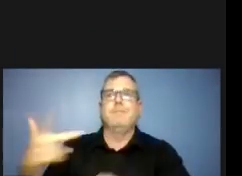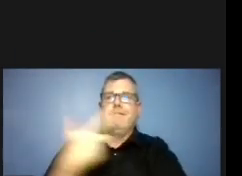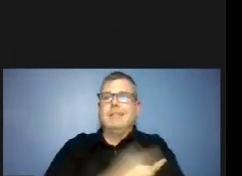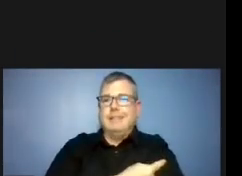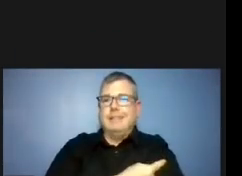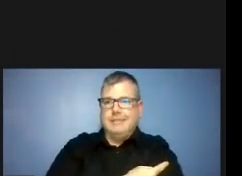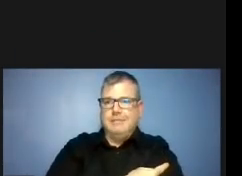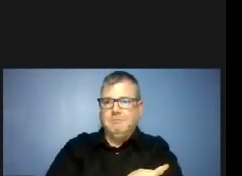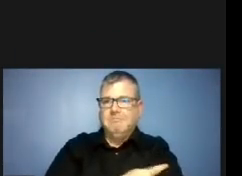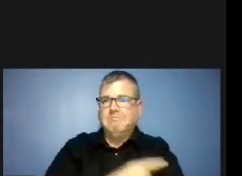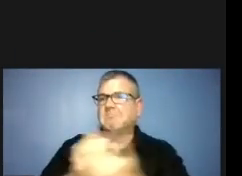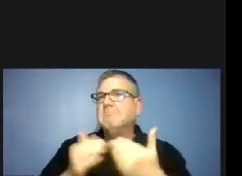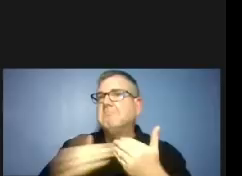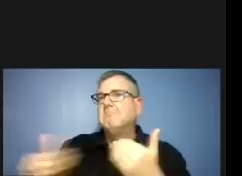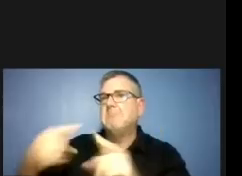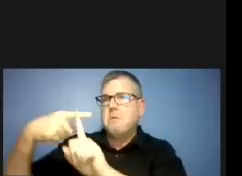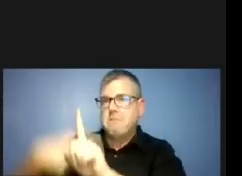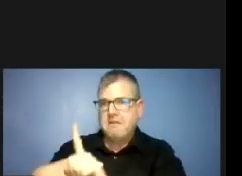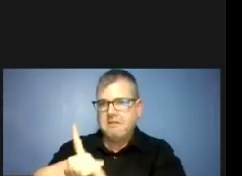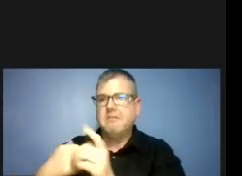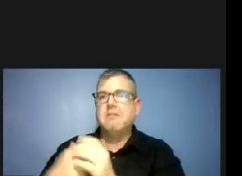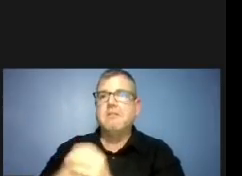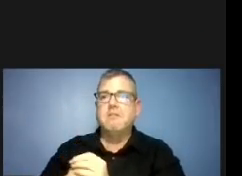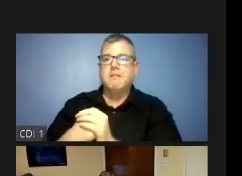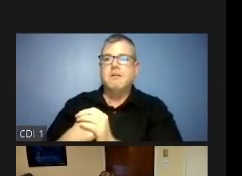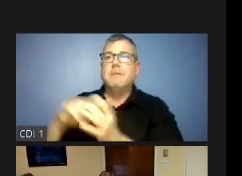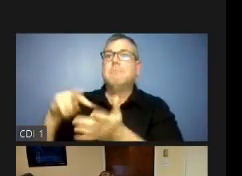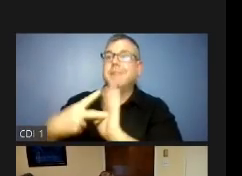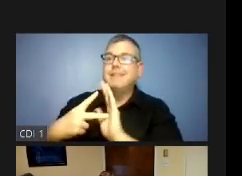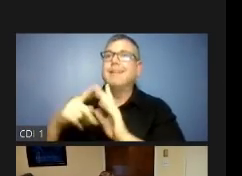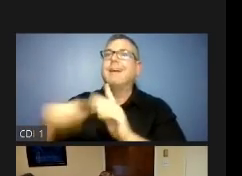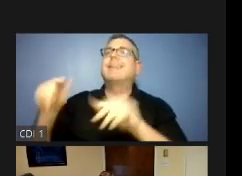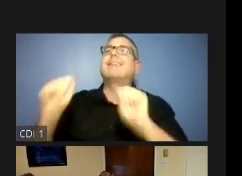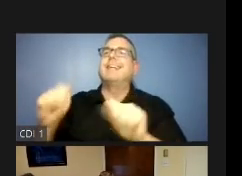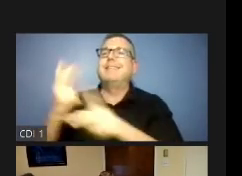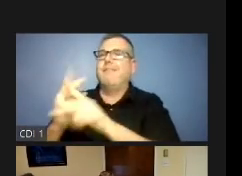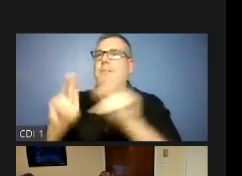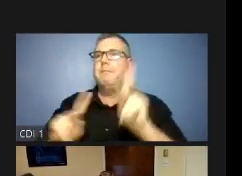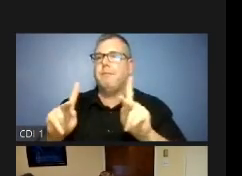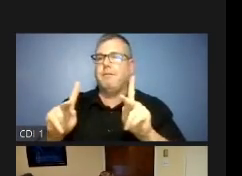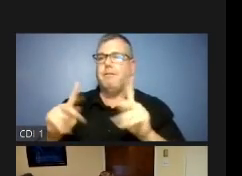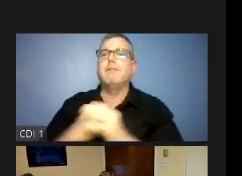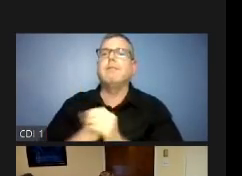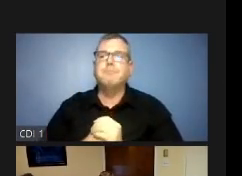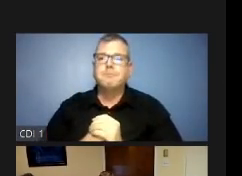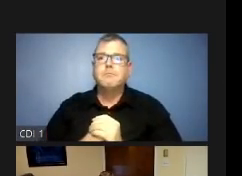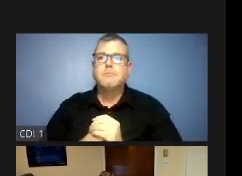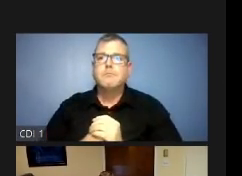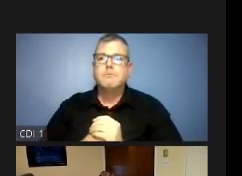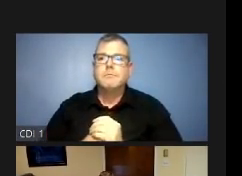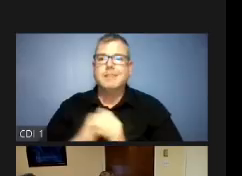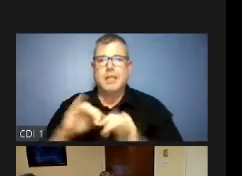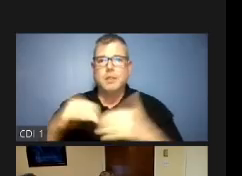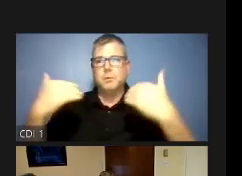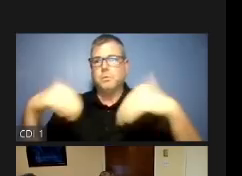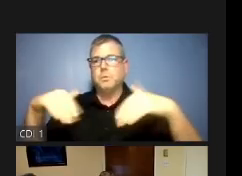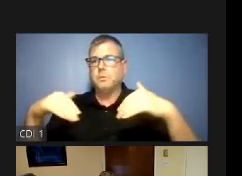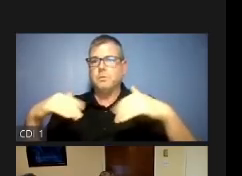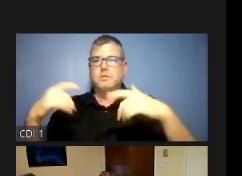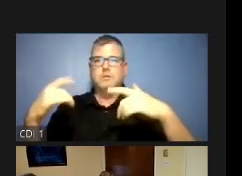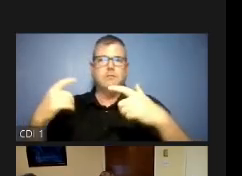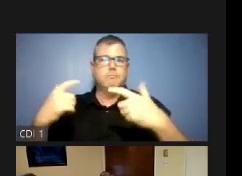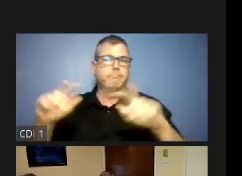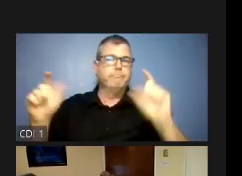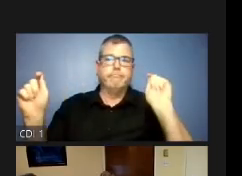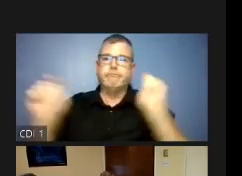in with COVID-19. Total game changer compared to the fear that we've had on their behalf and that they've experienced thus